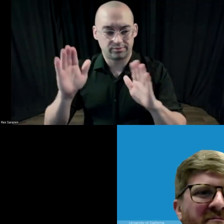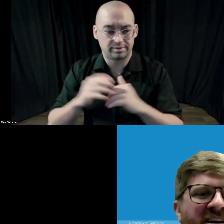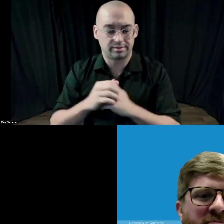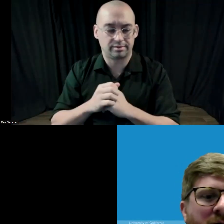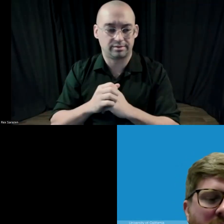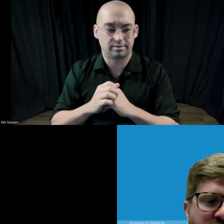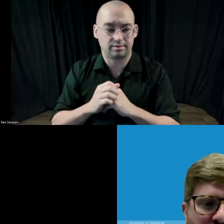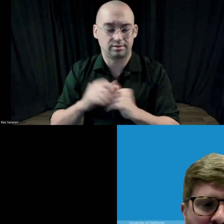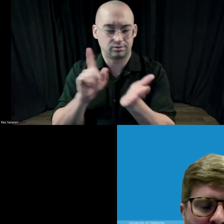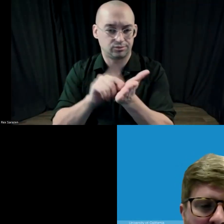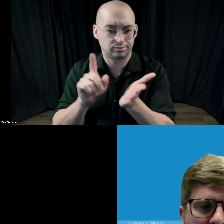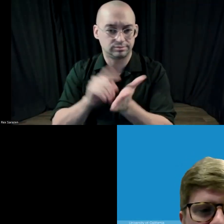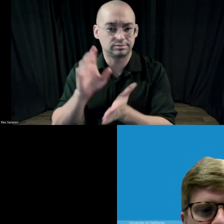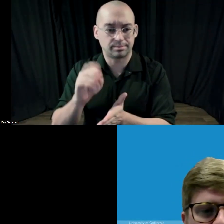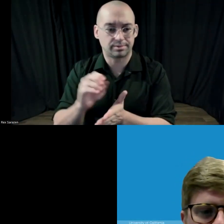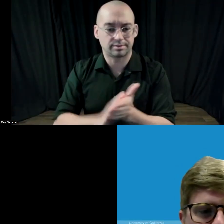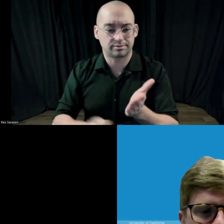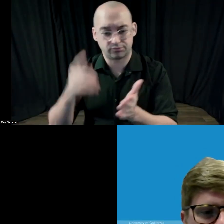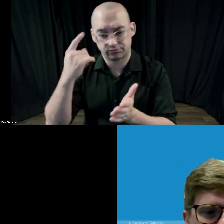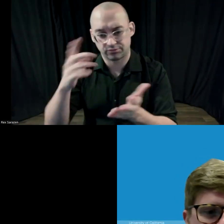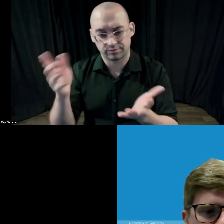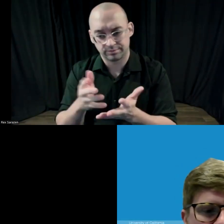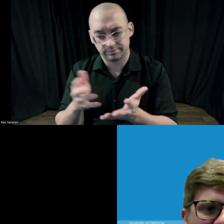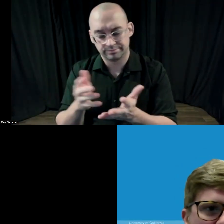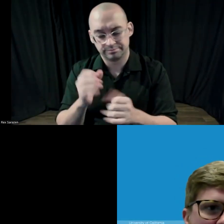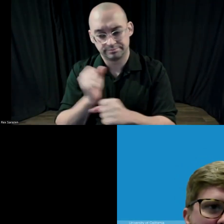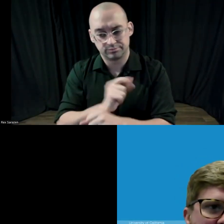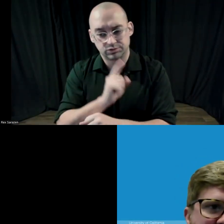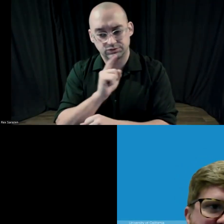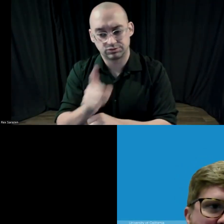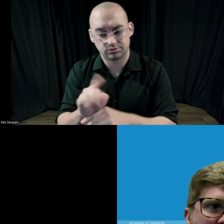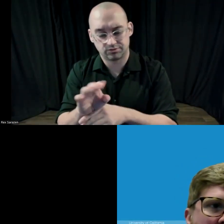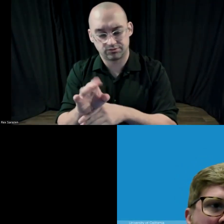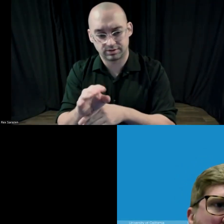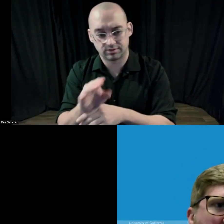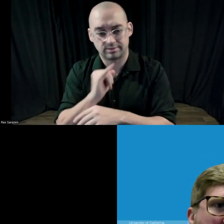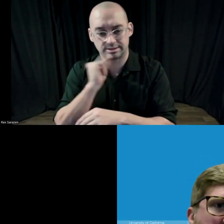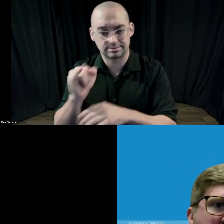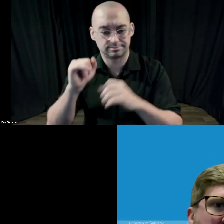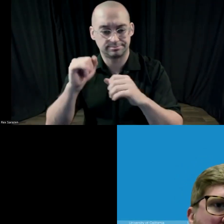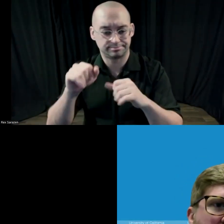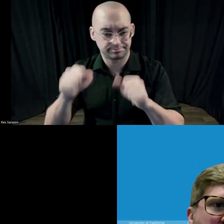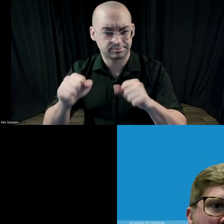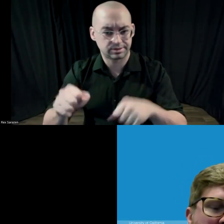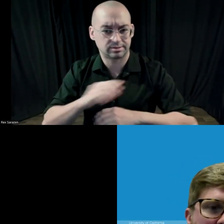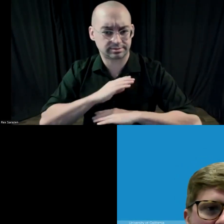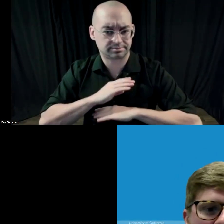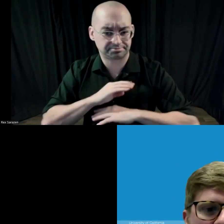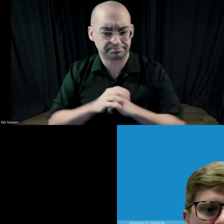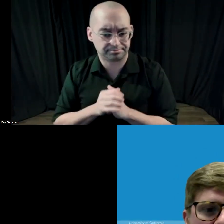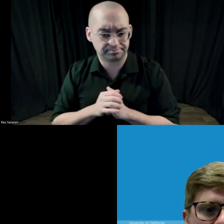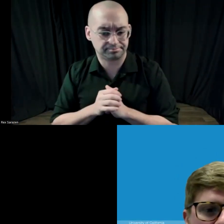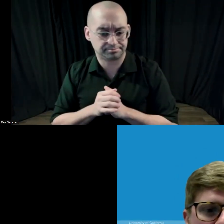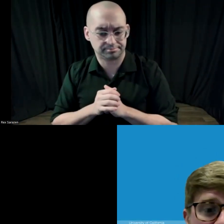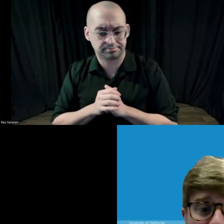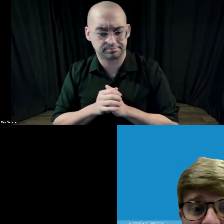media-like companies to make sure that the video modules are palatable and accessible to all the people that are